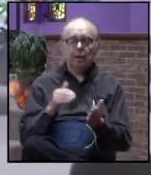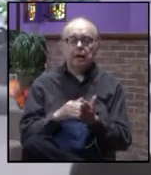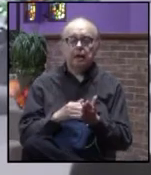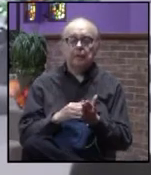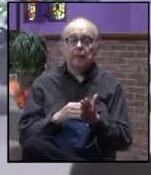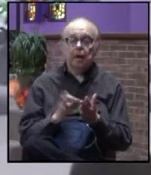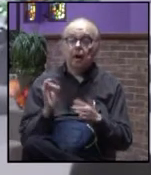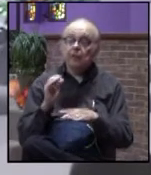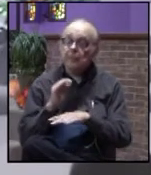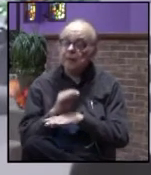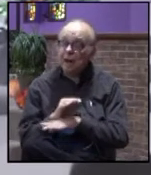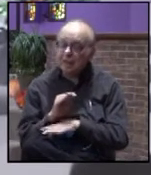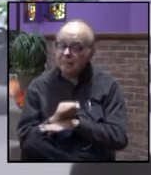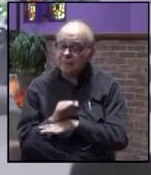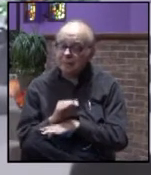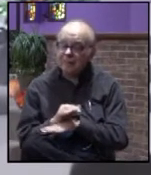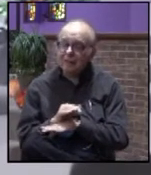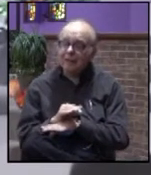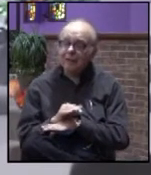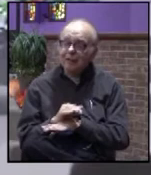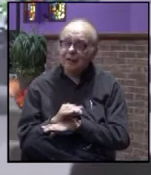night,